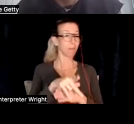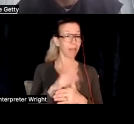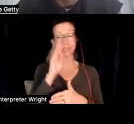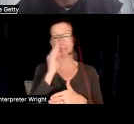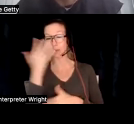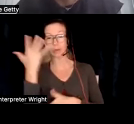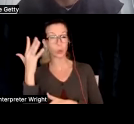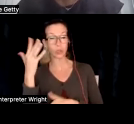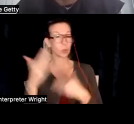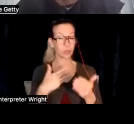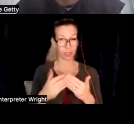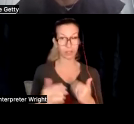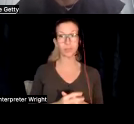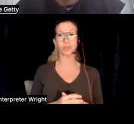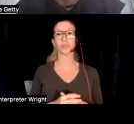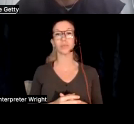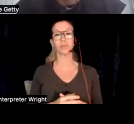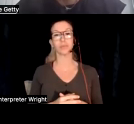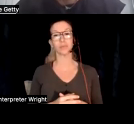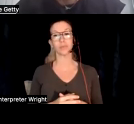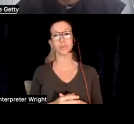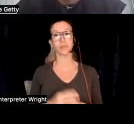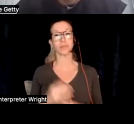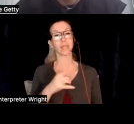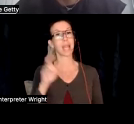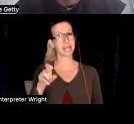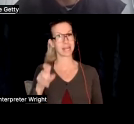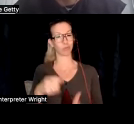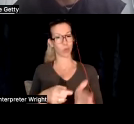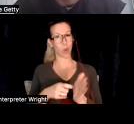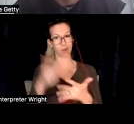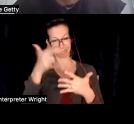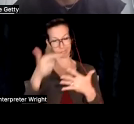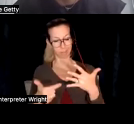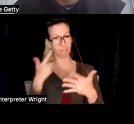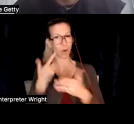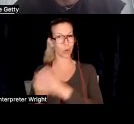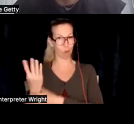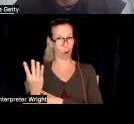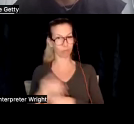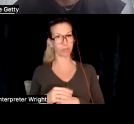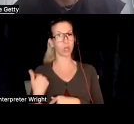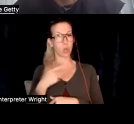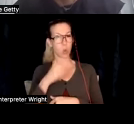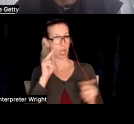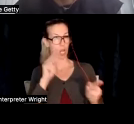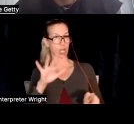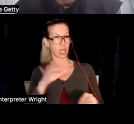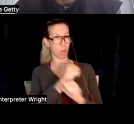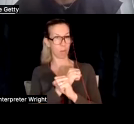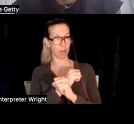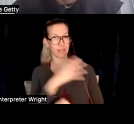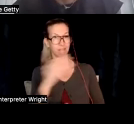trees, whatever it may be, they need things to grow. And so we look at the protective and the promotive factors as the